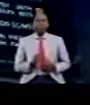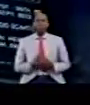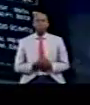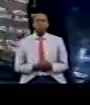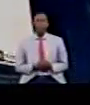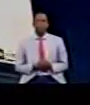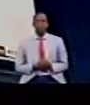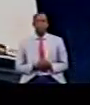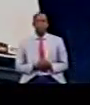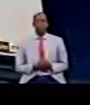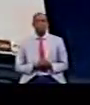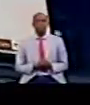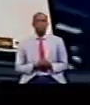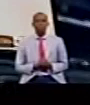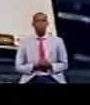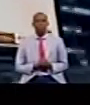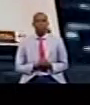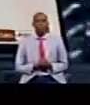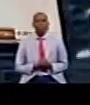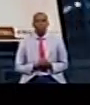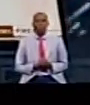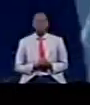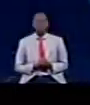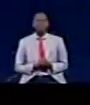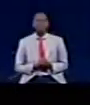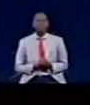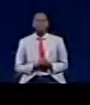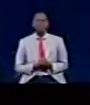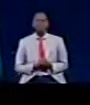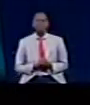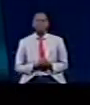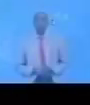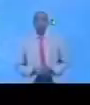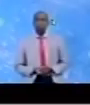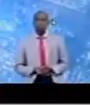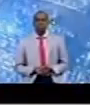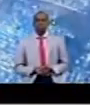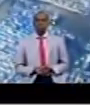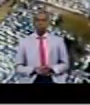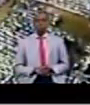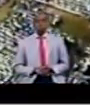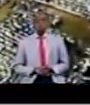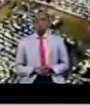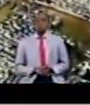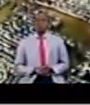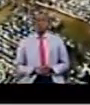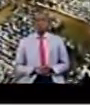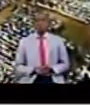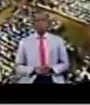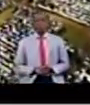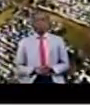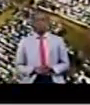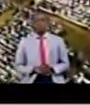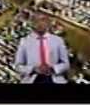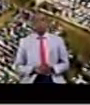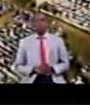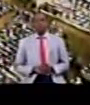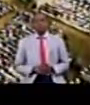you. Thank you. Thank you. Thank you. We thank you for the gift of life. We thank you because we may